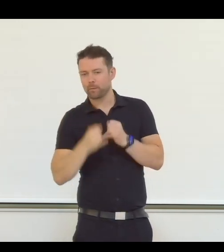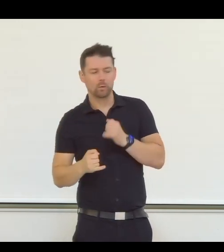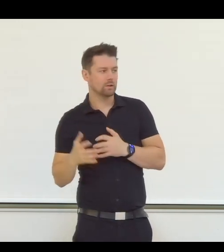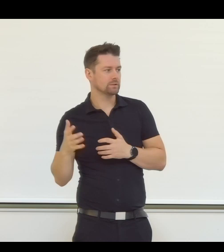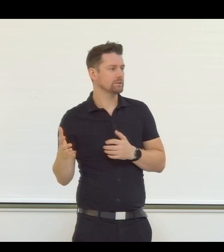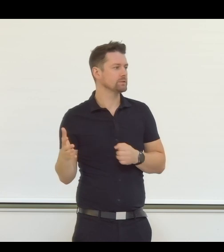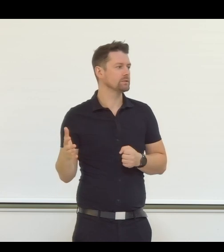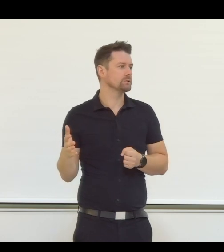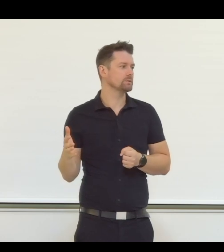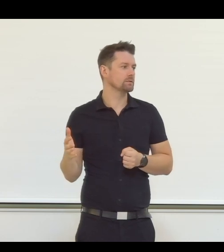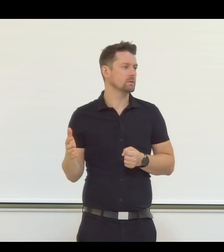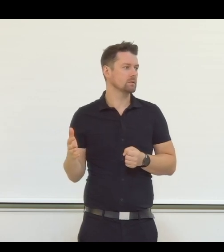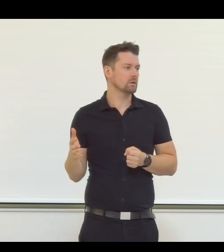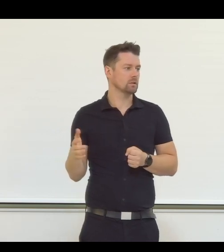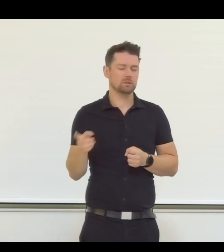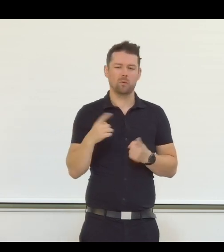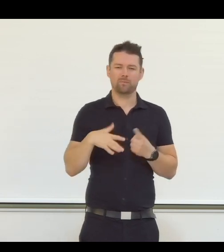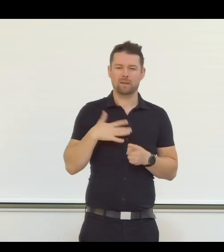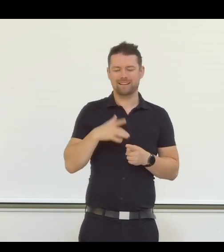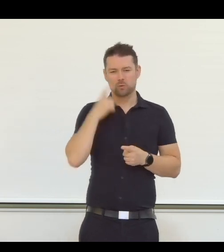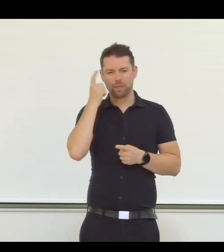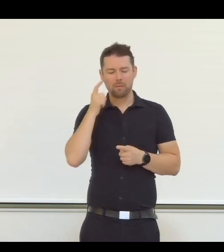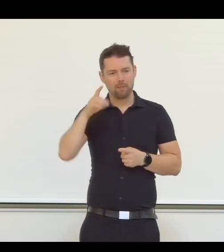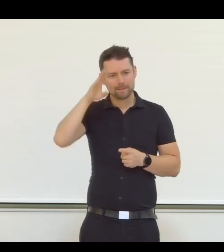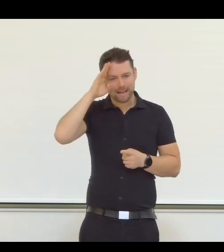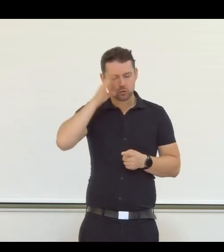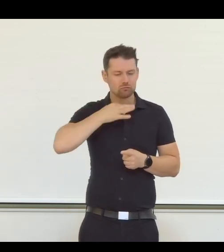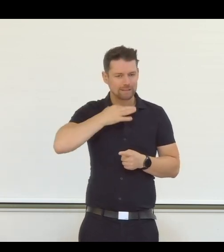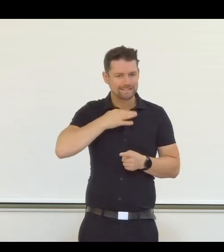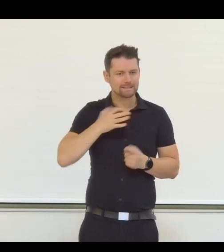connection already to the para world, I think, is really valid.